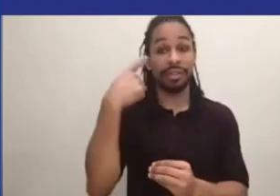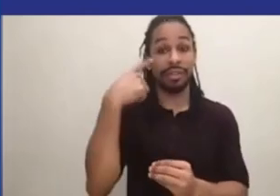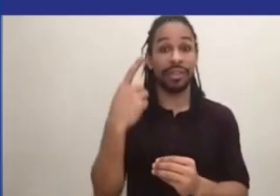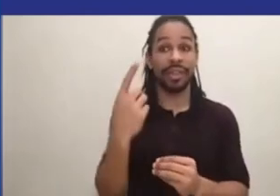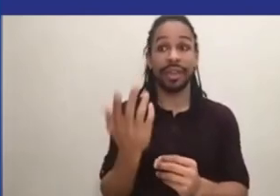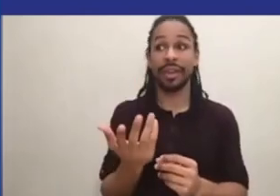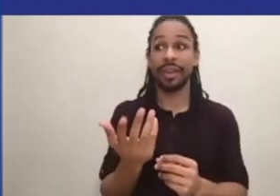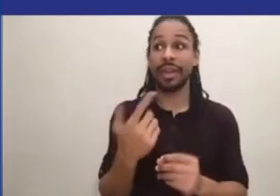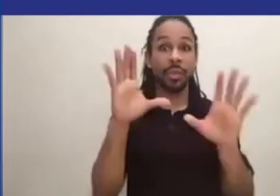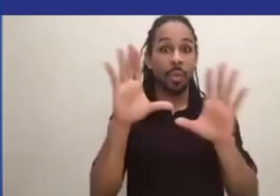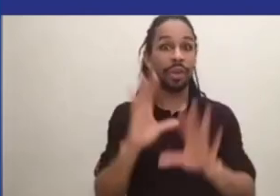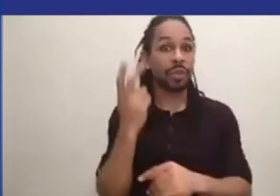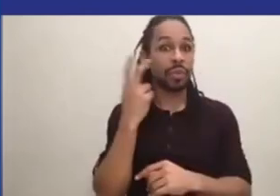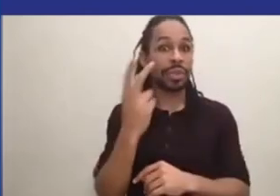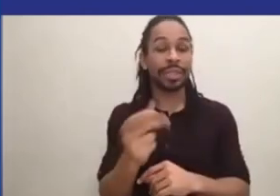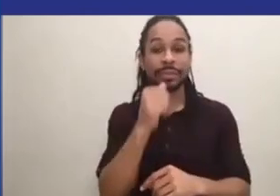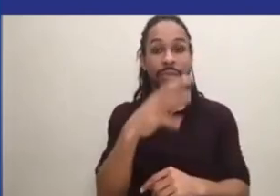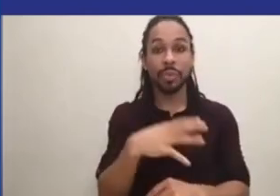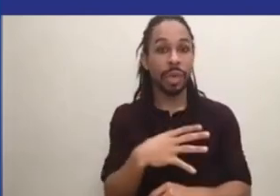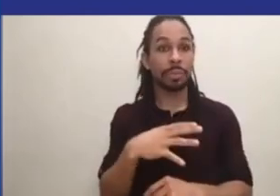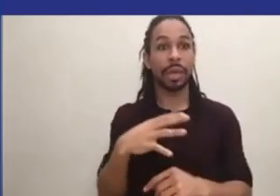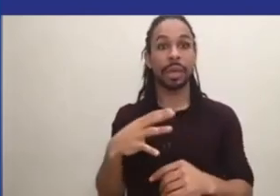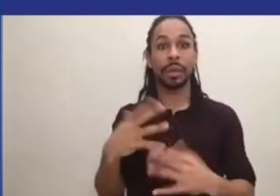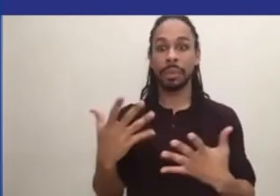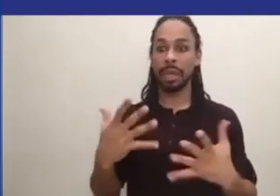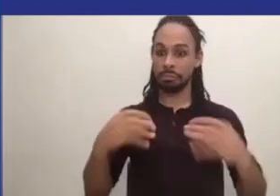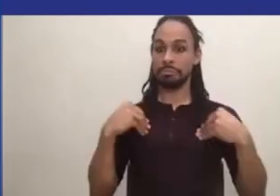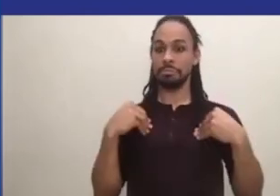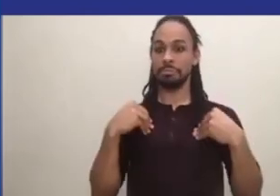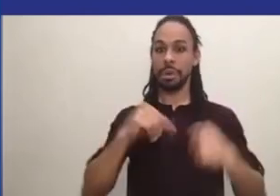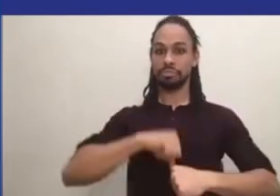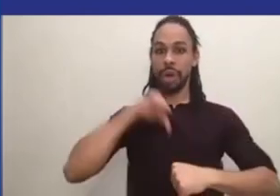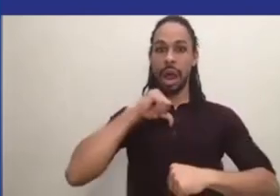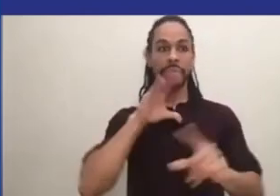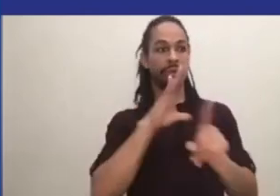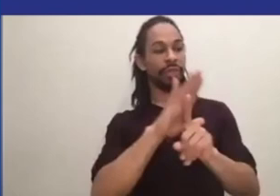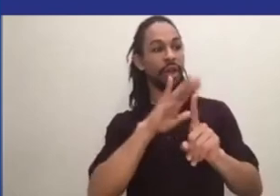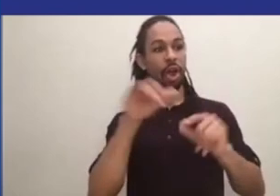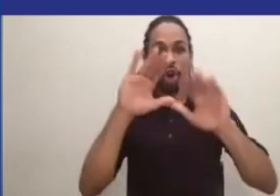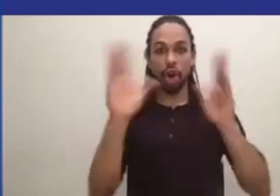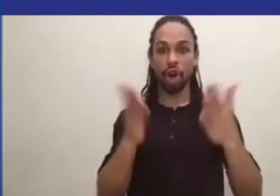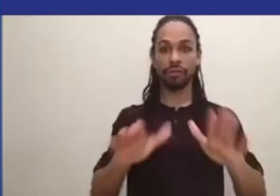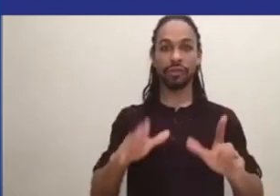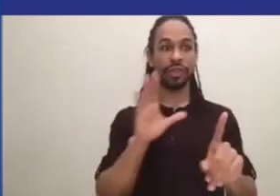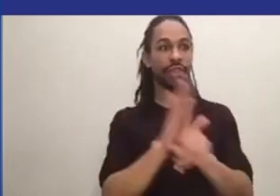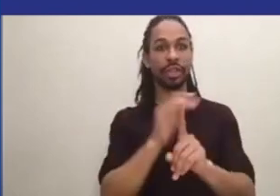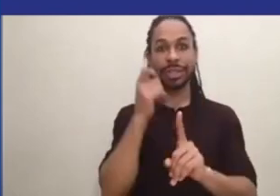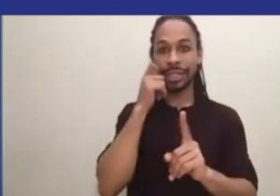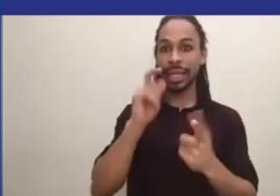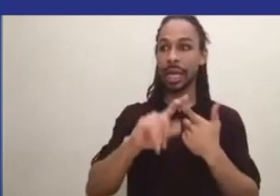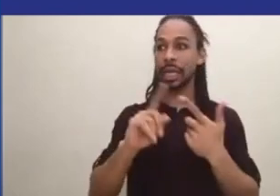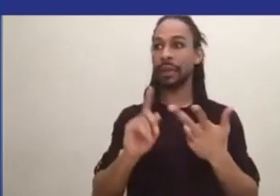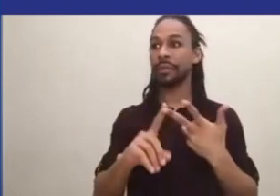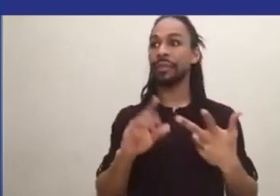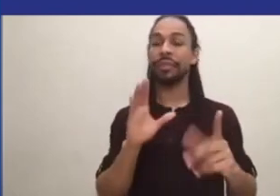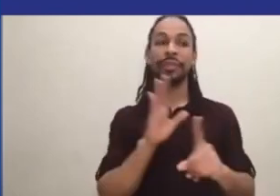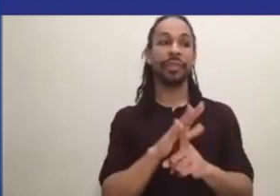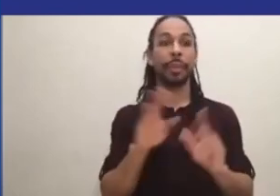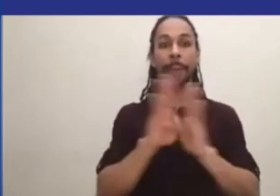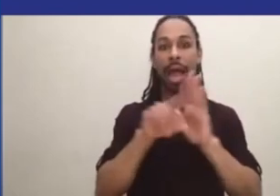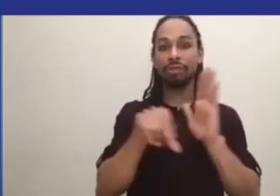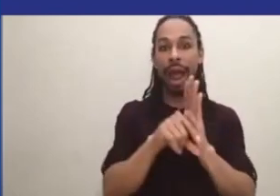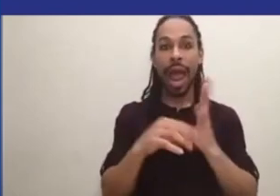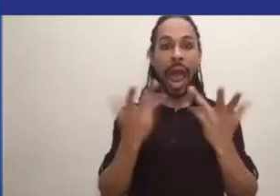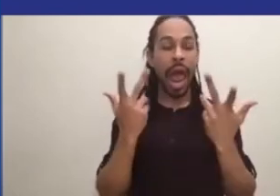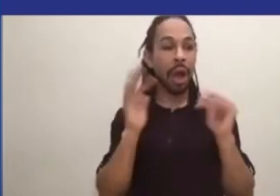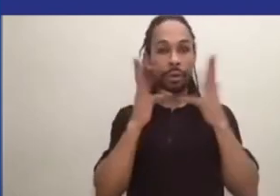to see women being proud of their curves, being proud of their skin, you know, being proud of their background,